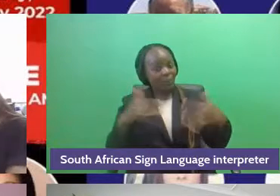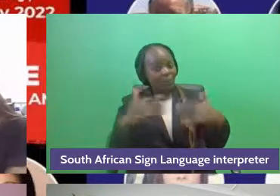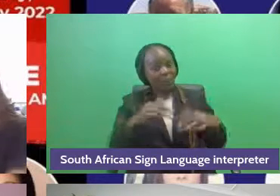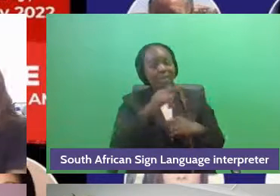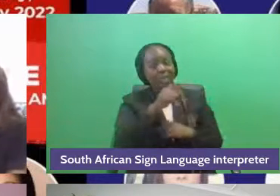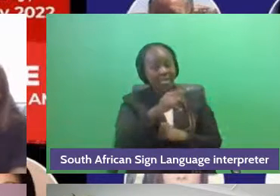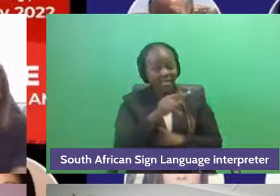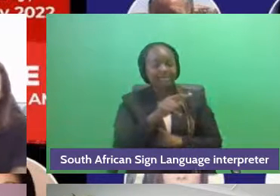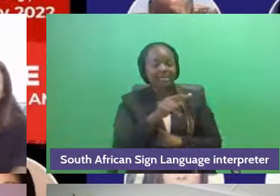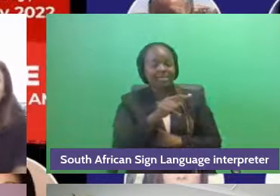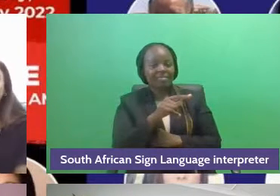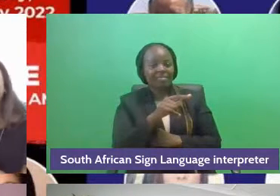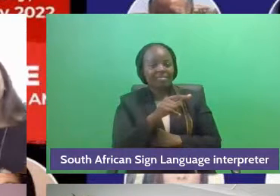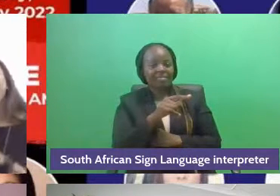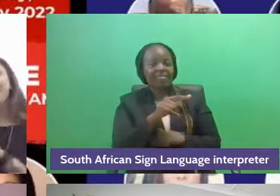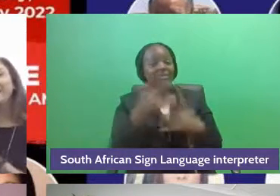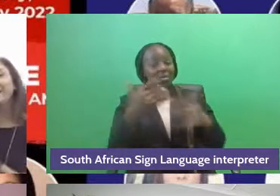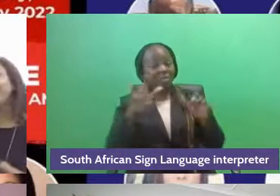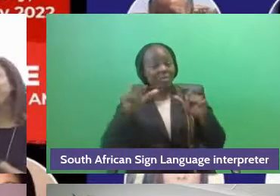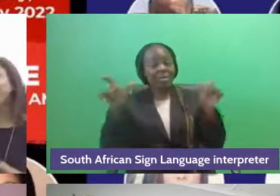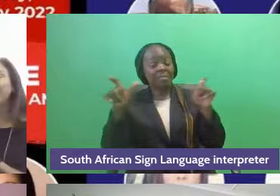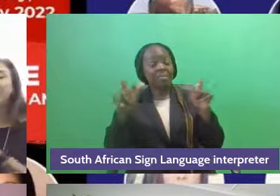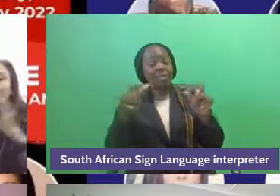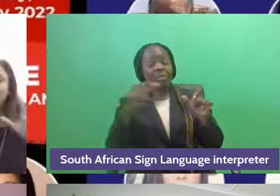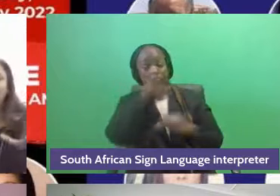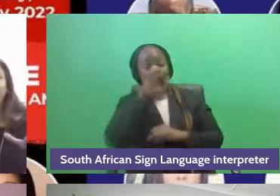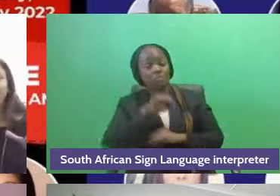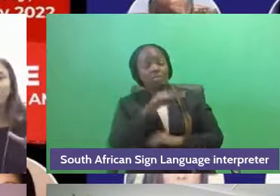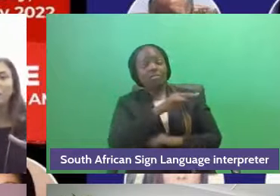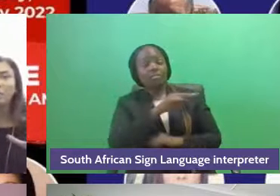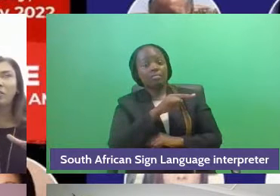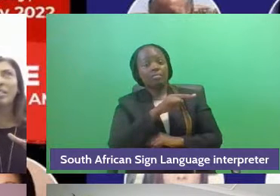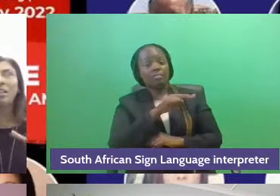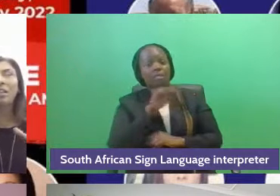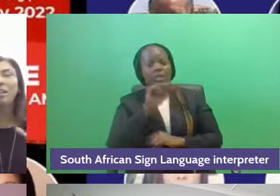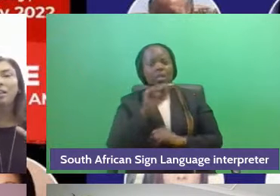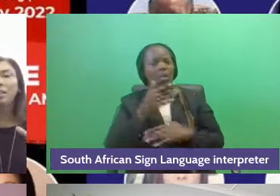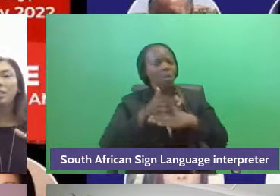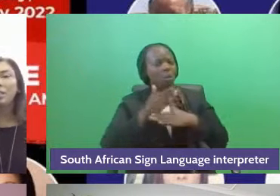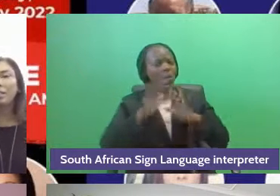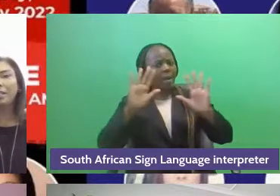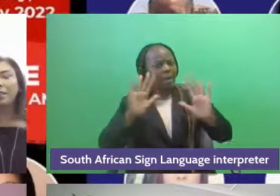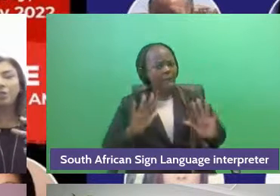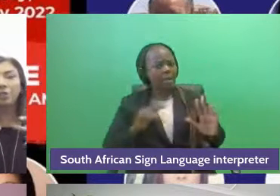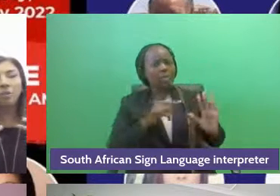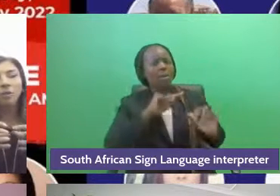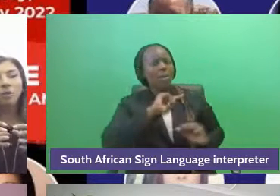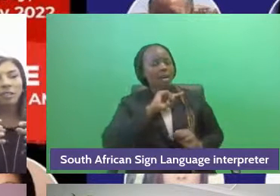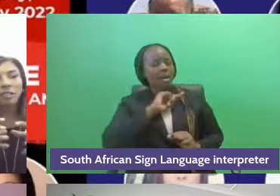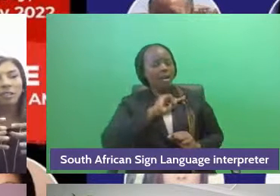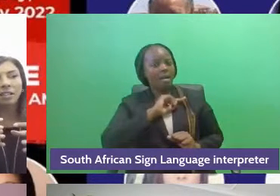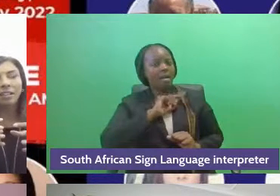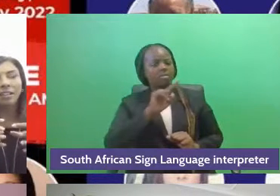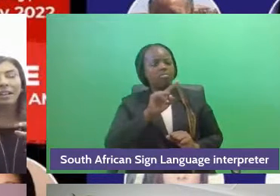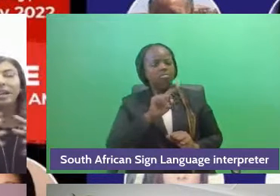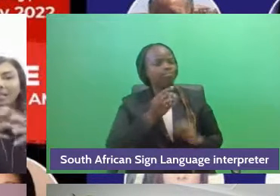lot of wide fan base, and he does such an amazing job because he just gives you the